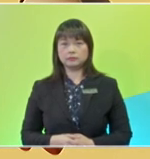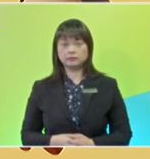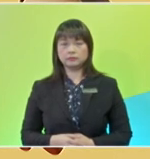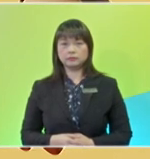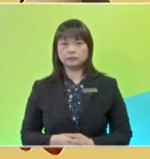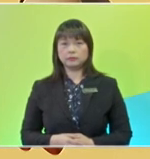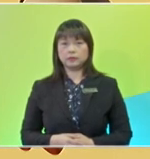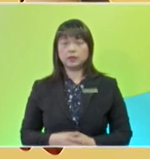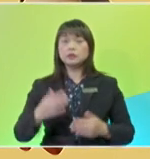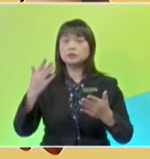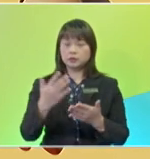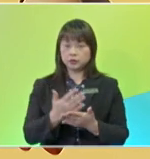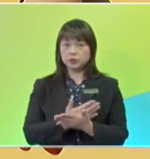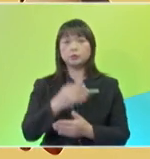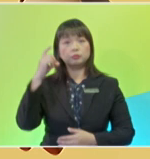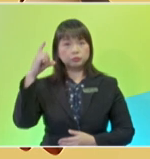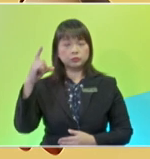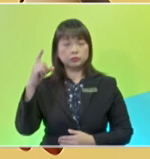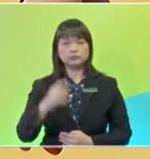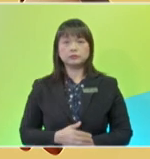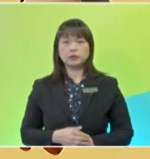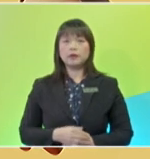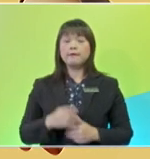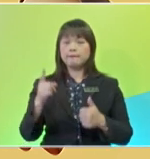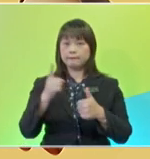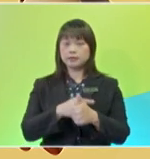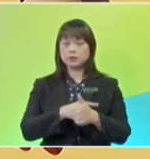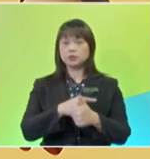the new moon is actually from the first day to the third day, where the